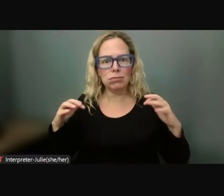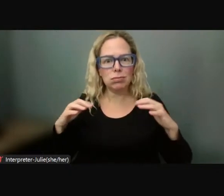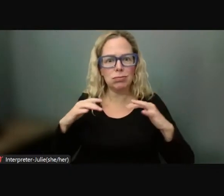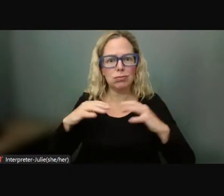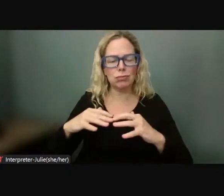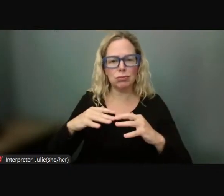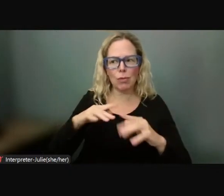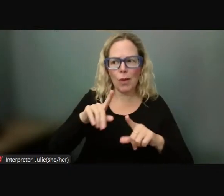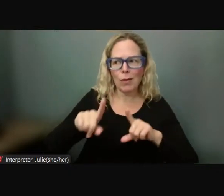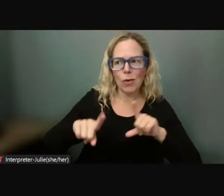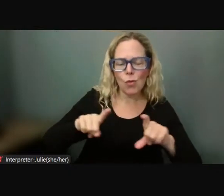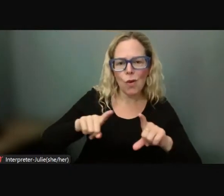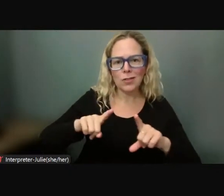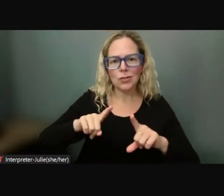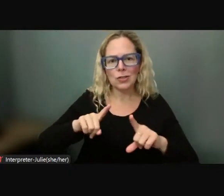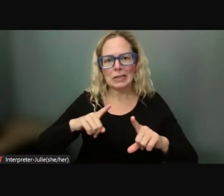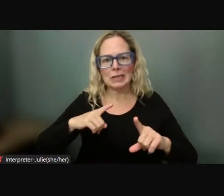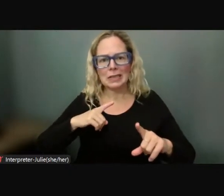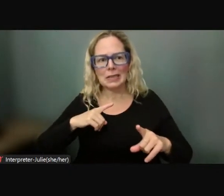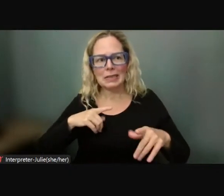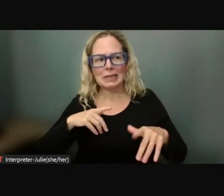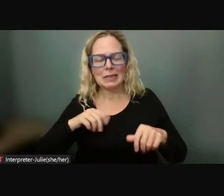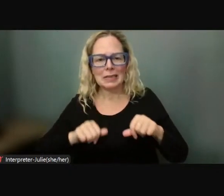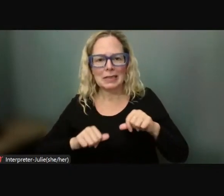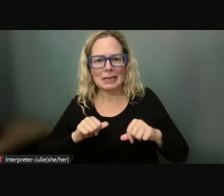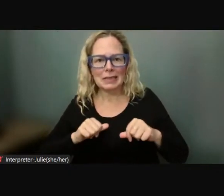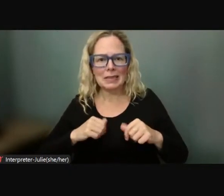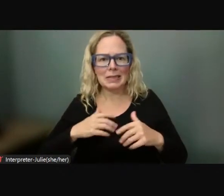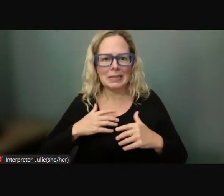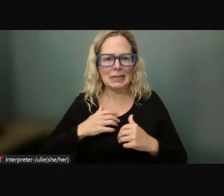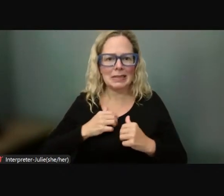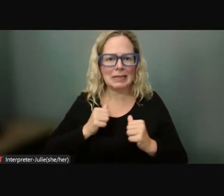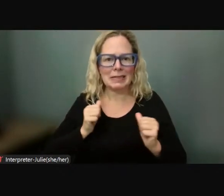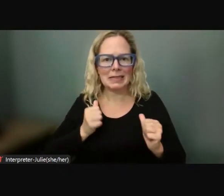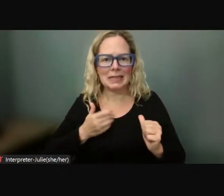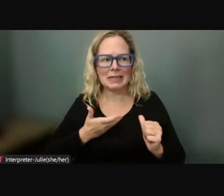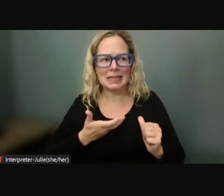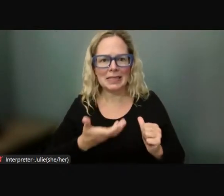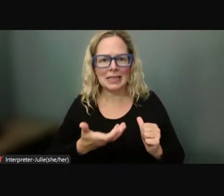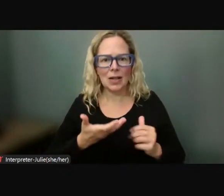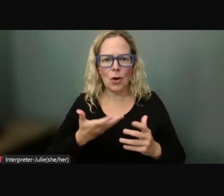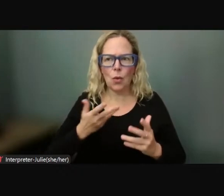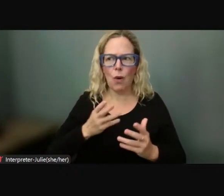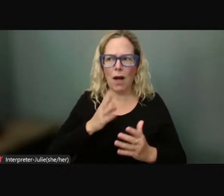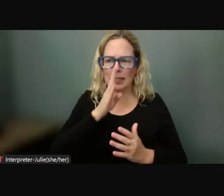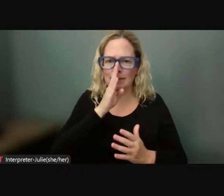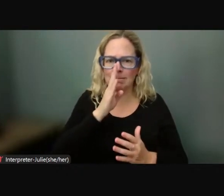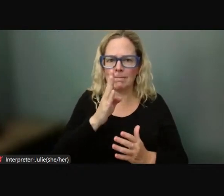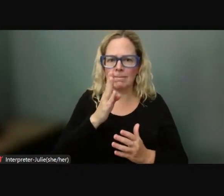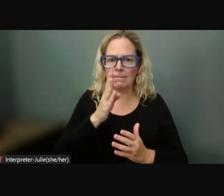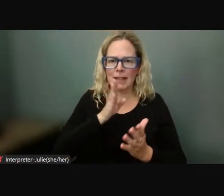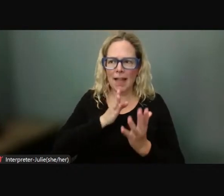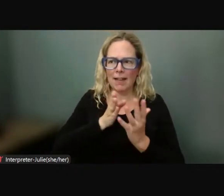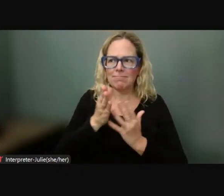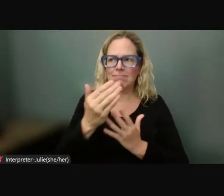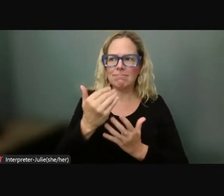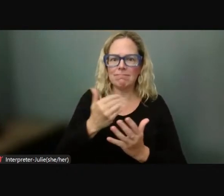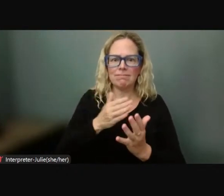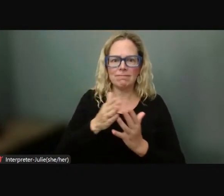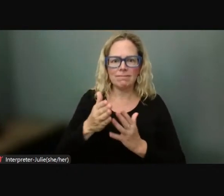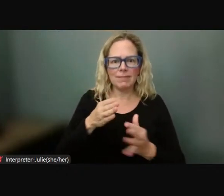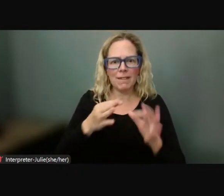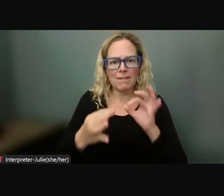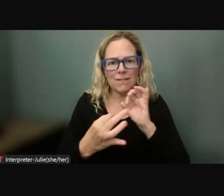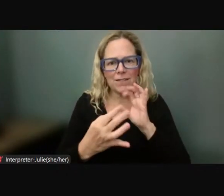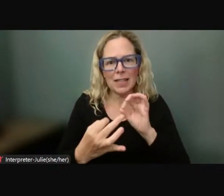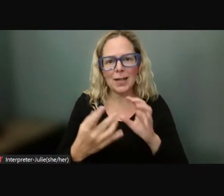moments of vulnerability, with wanting authentic and open feedback to their ideas. We troubleshoot